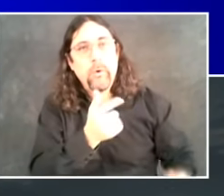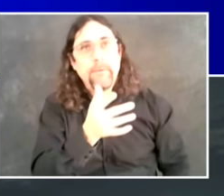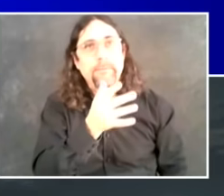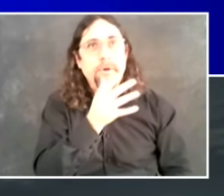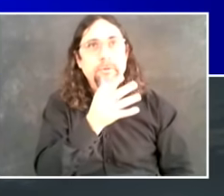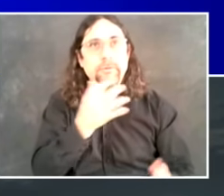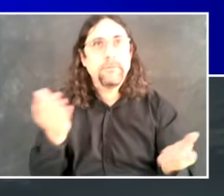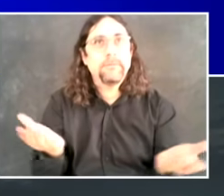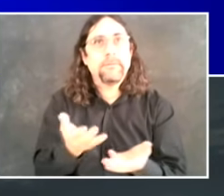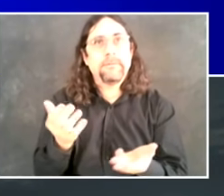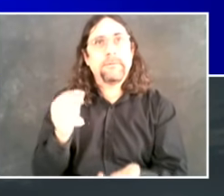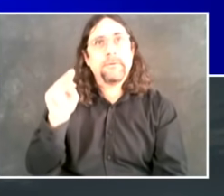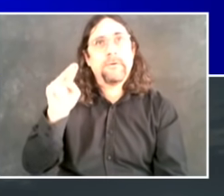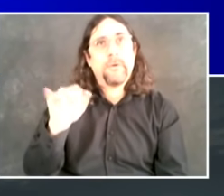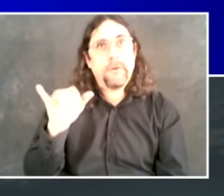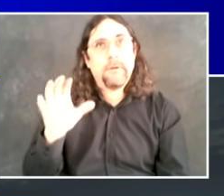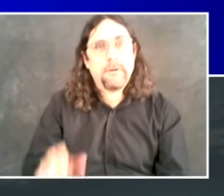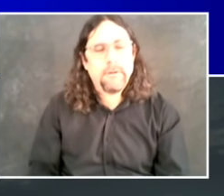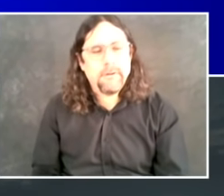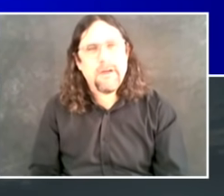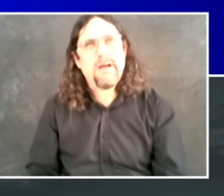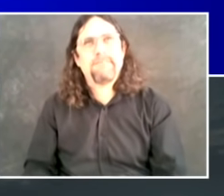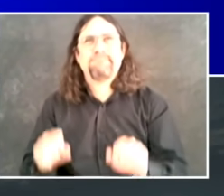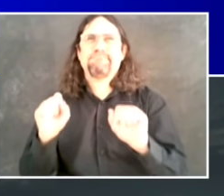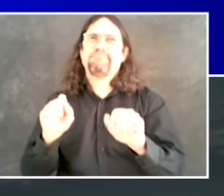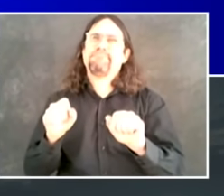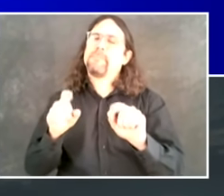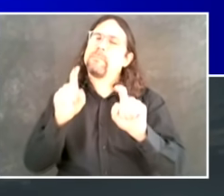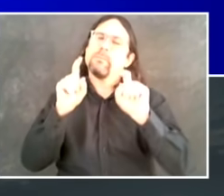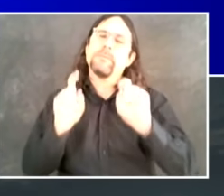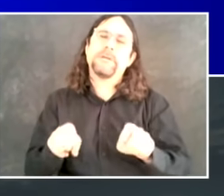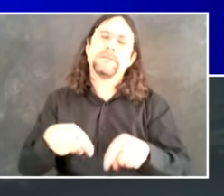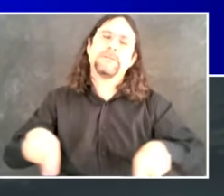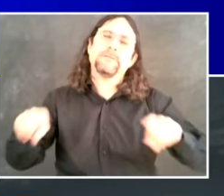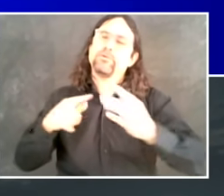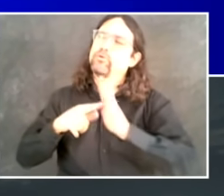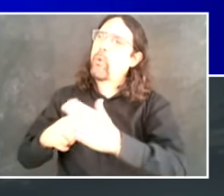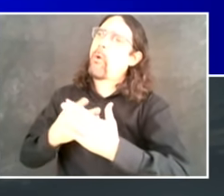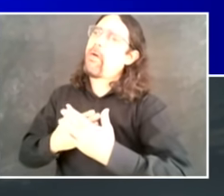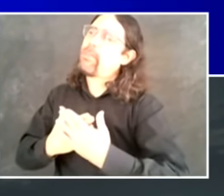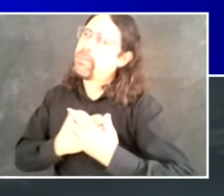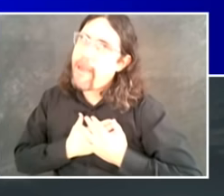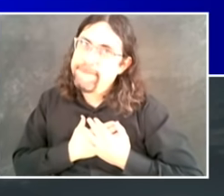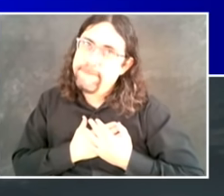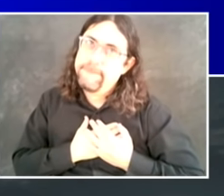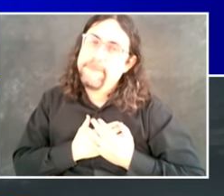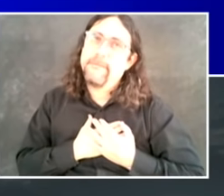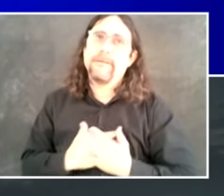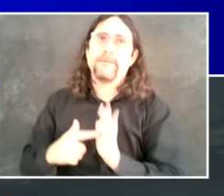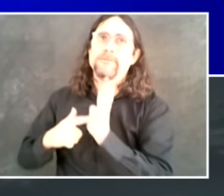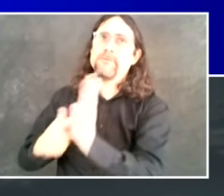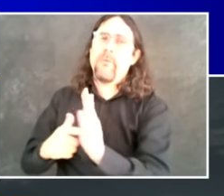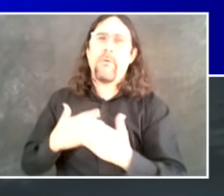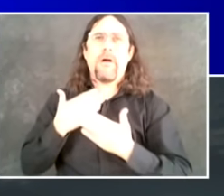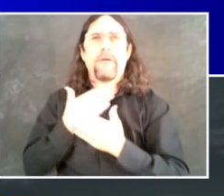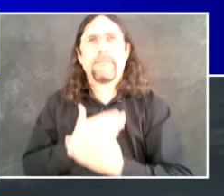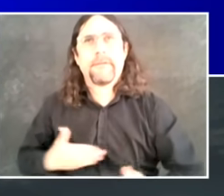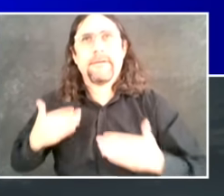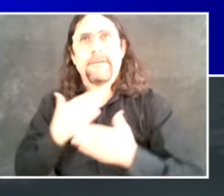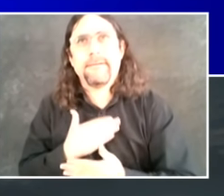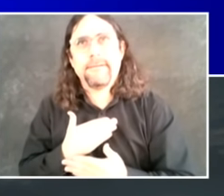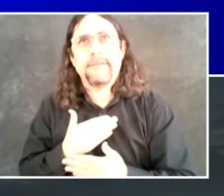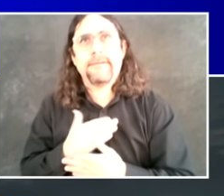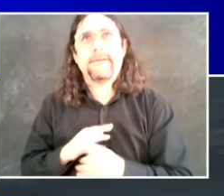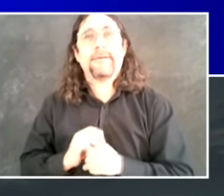in different ways. We used to all flock home to mom. This is not the year to do that. It is the year